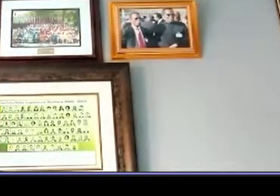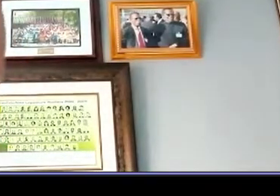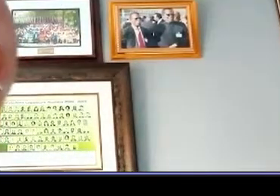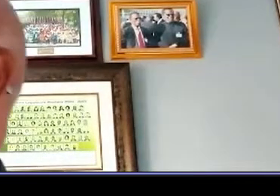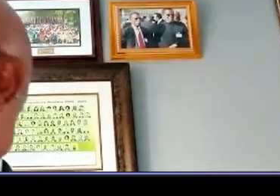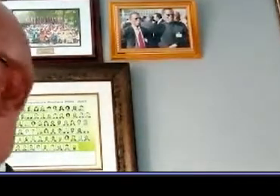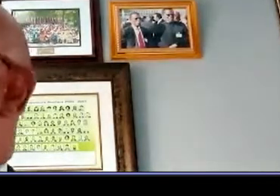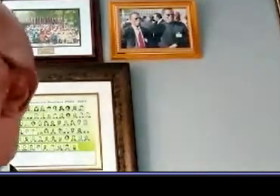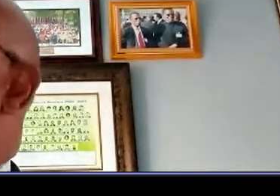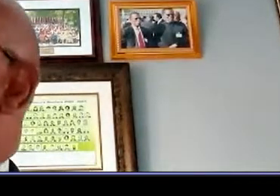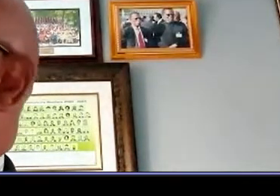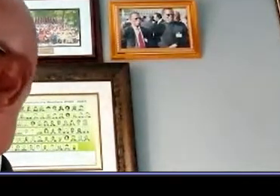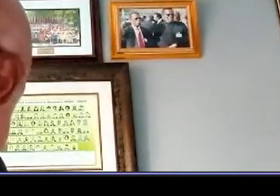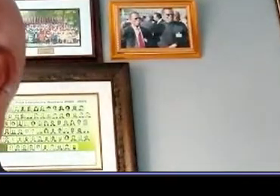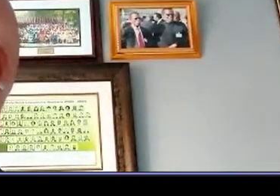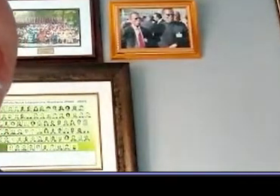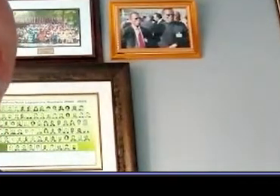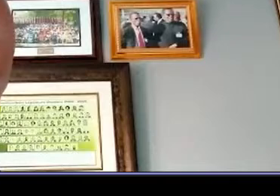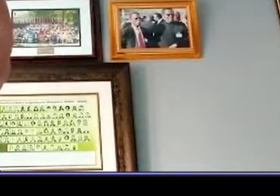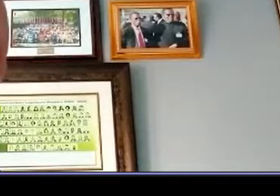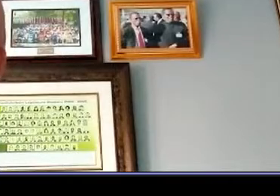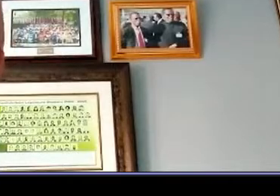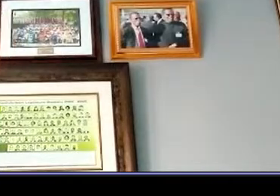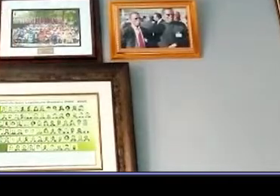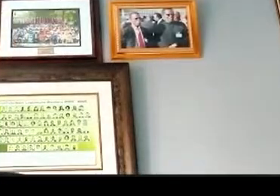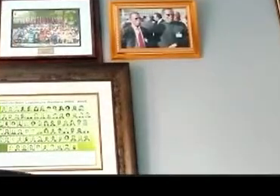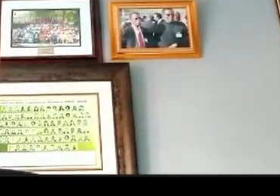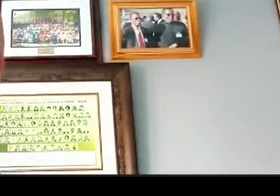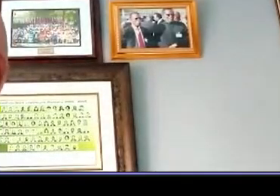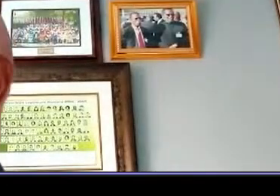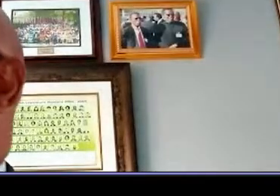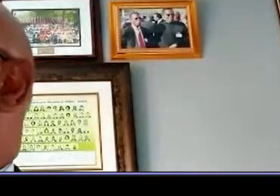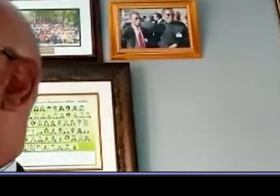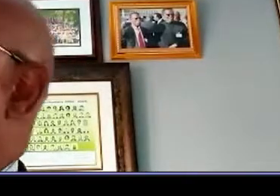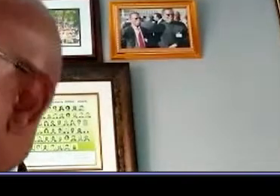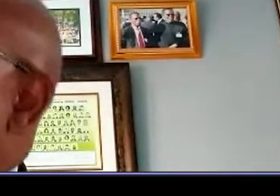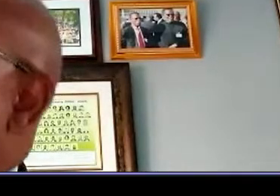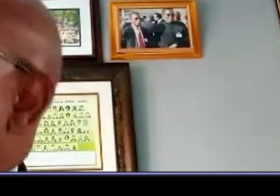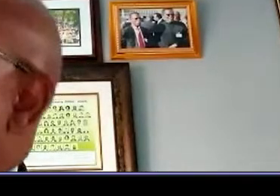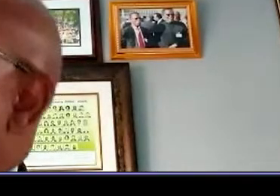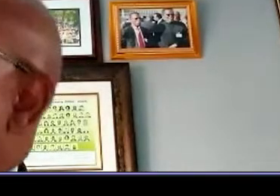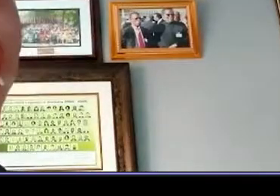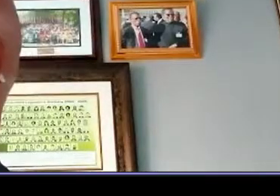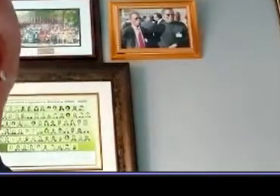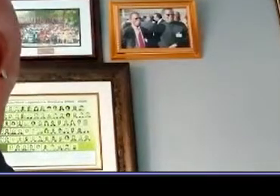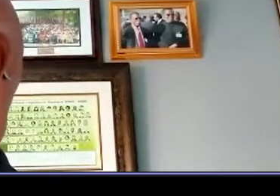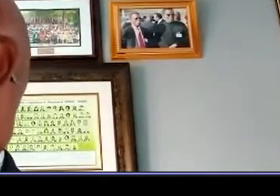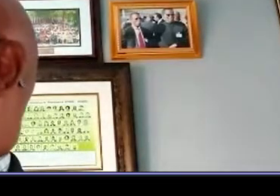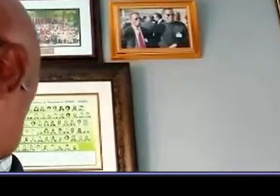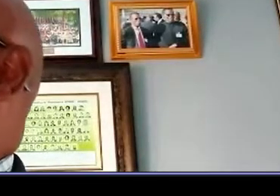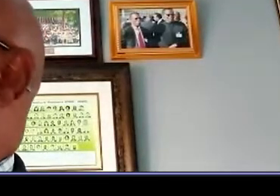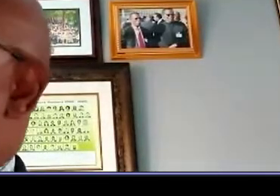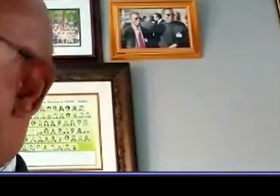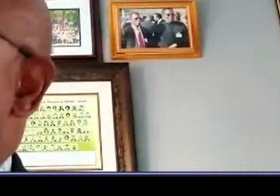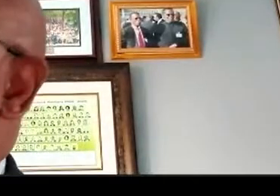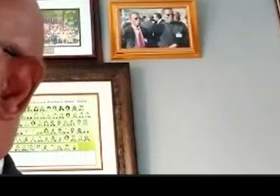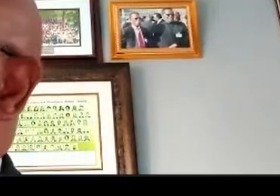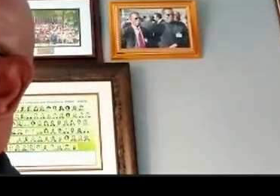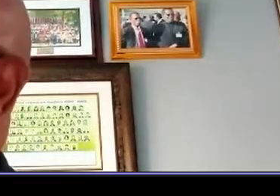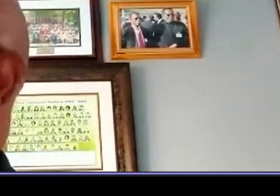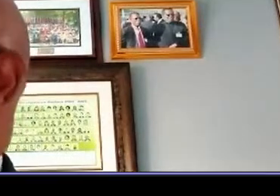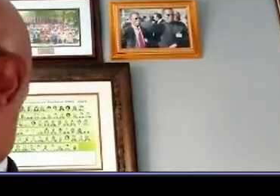Despite more than 3 million government houses being constructed since then, the shortfall has ballooned to 3.7 million